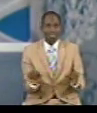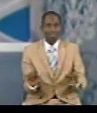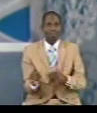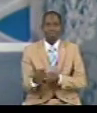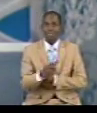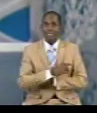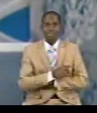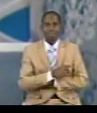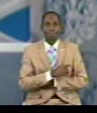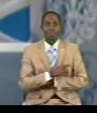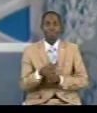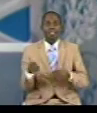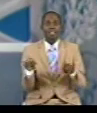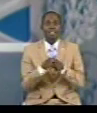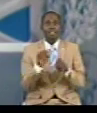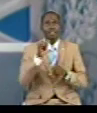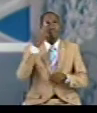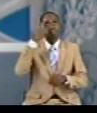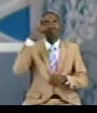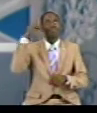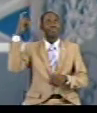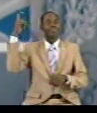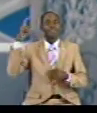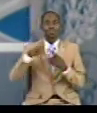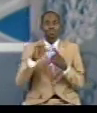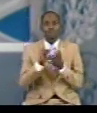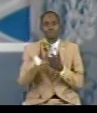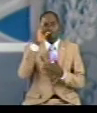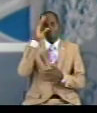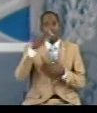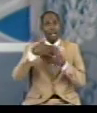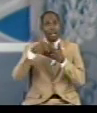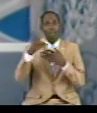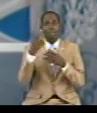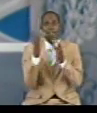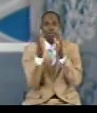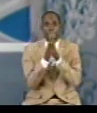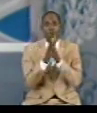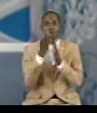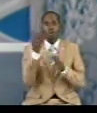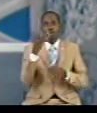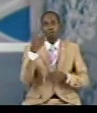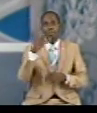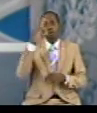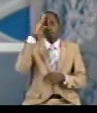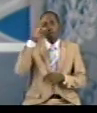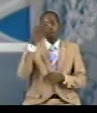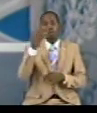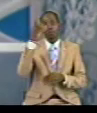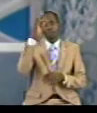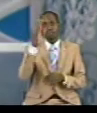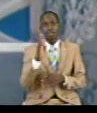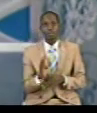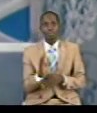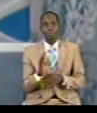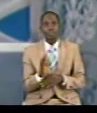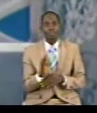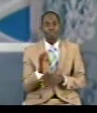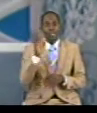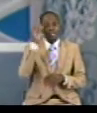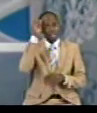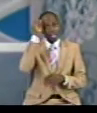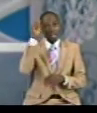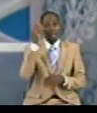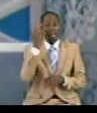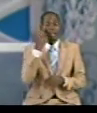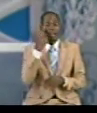like a dream to him, after the prayer of the man of God, his eyes, which have been blind